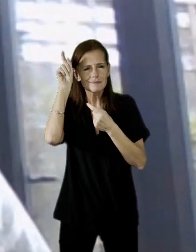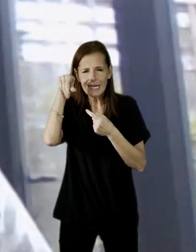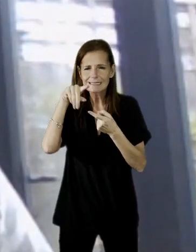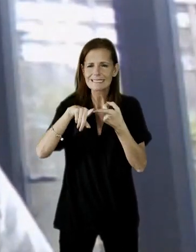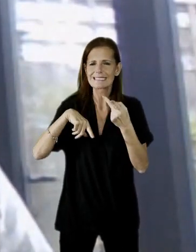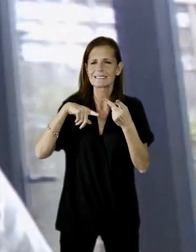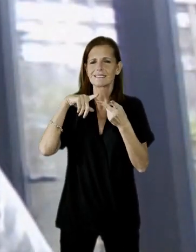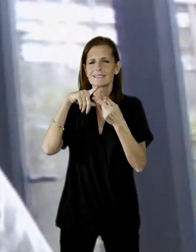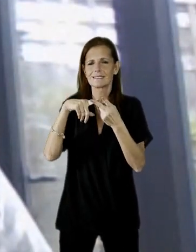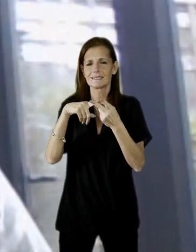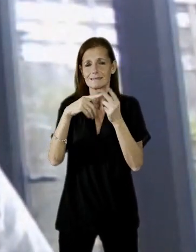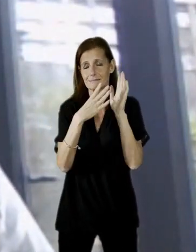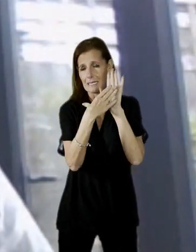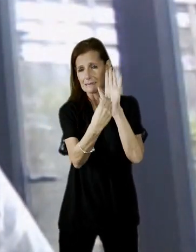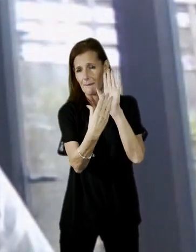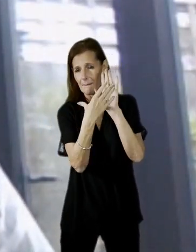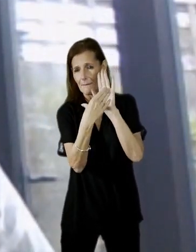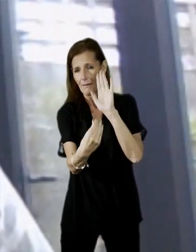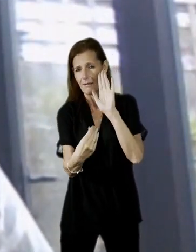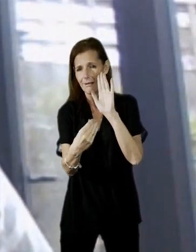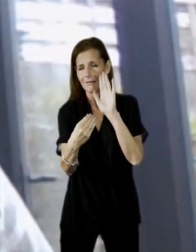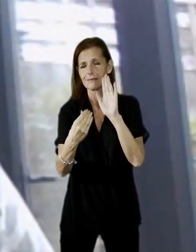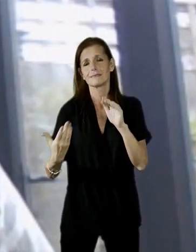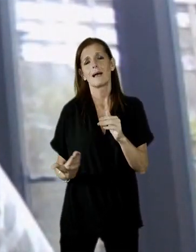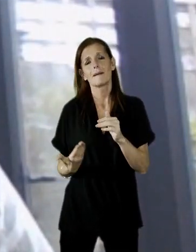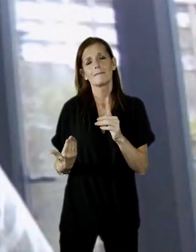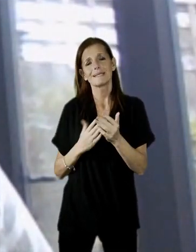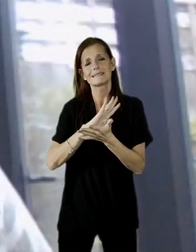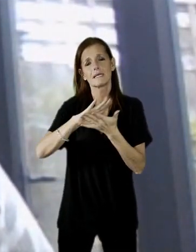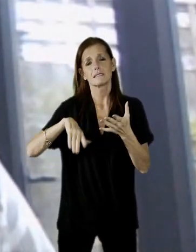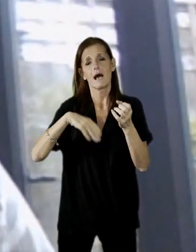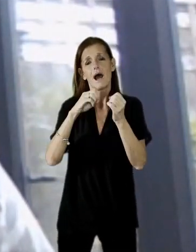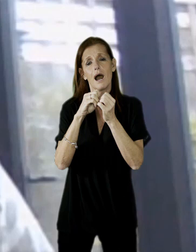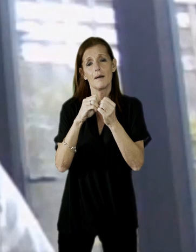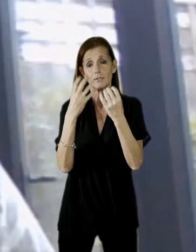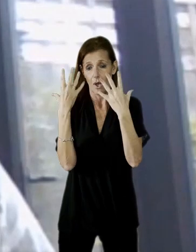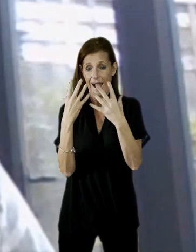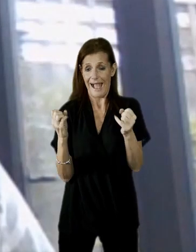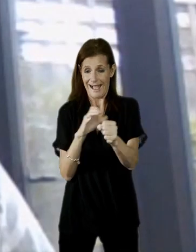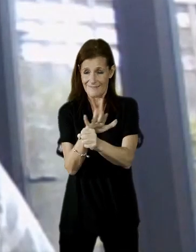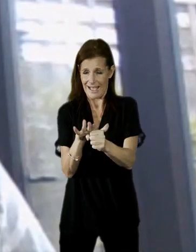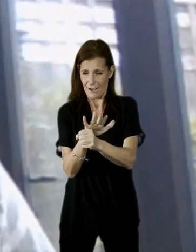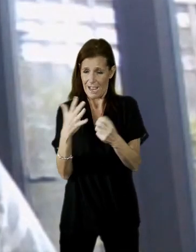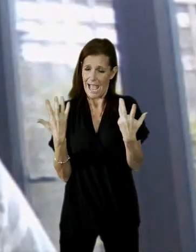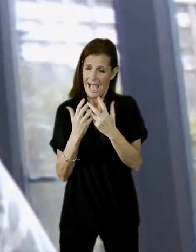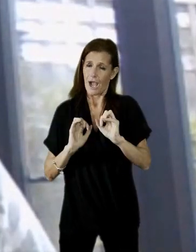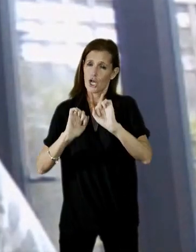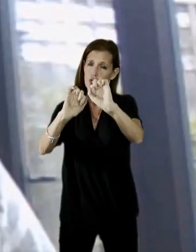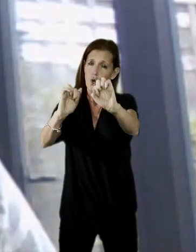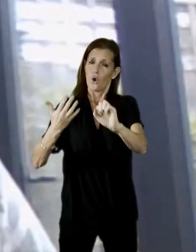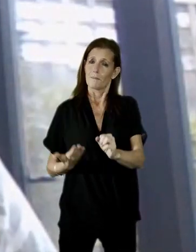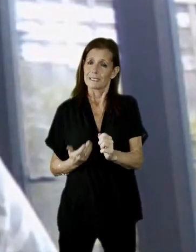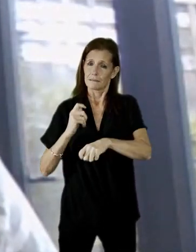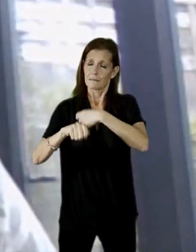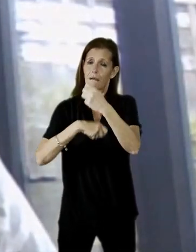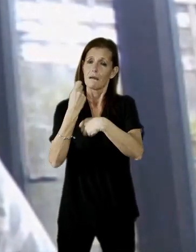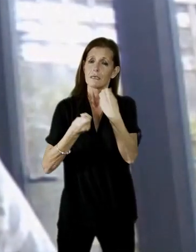have a dedicated section on how to make your business accessible. And that's at